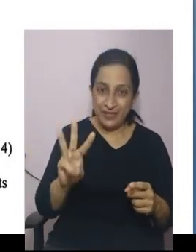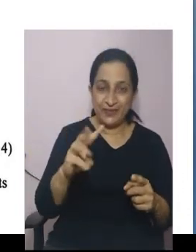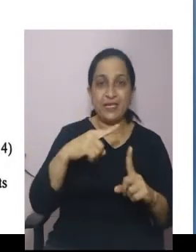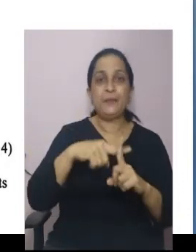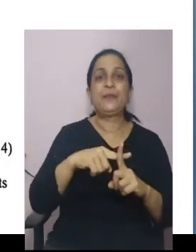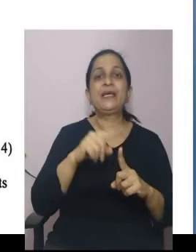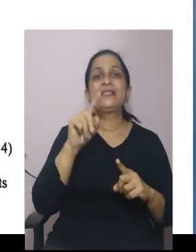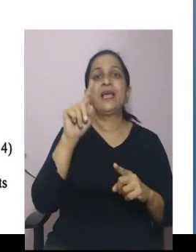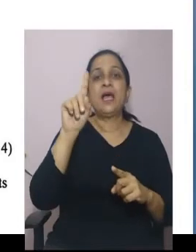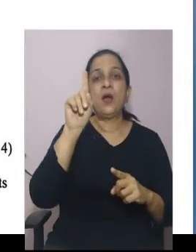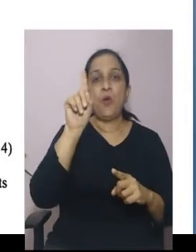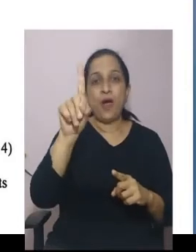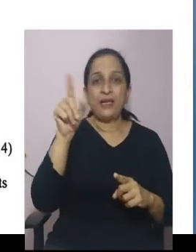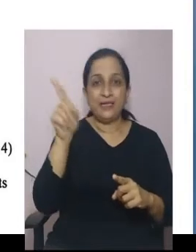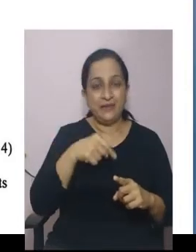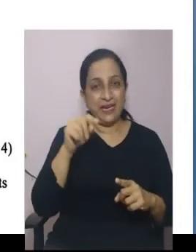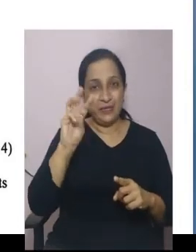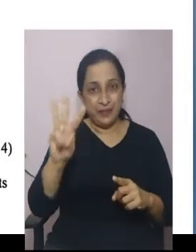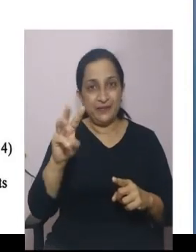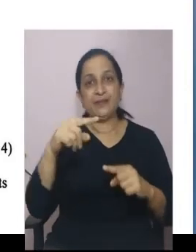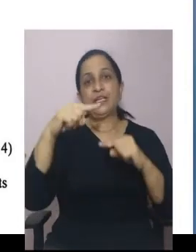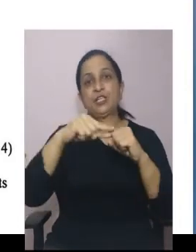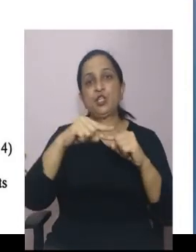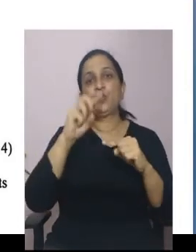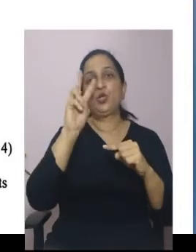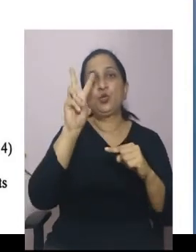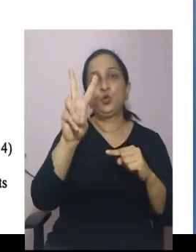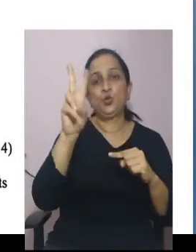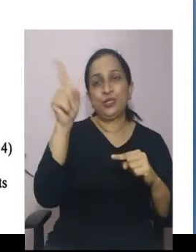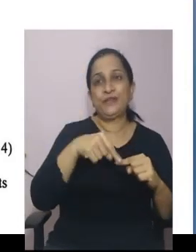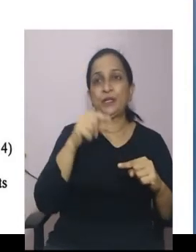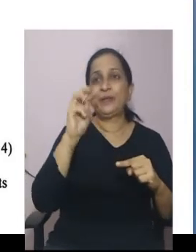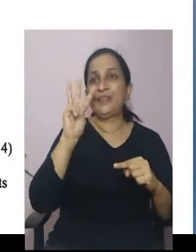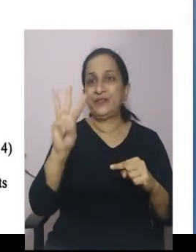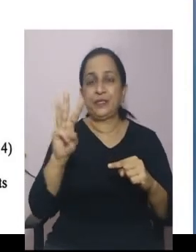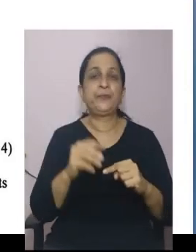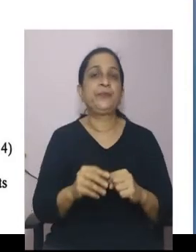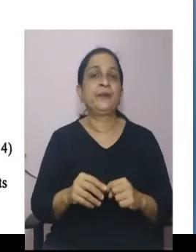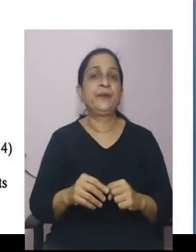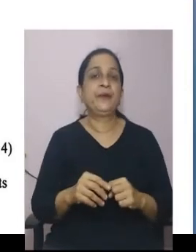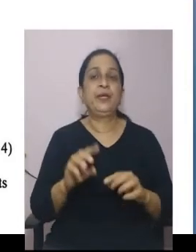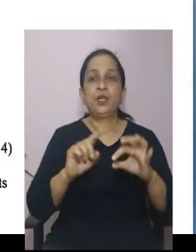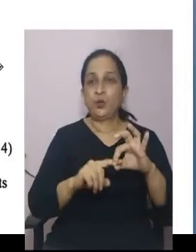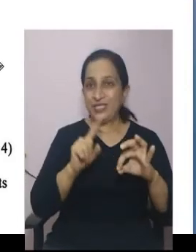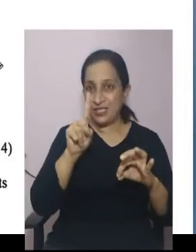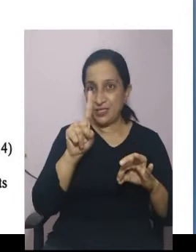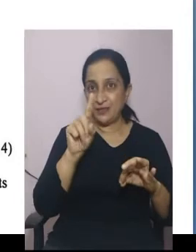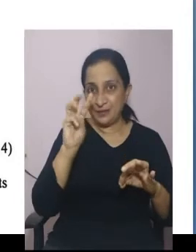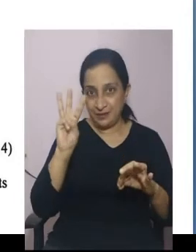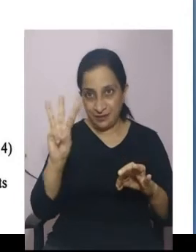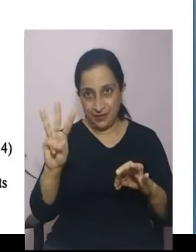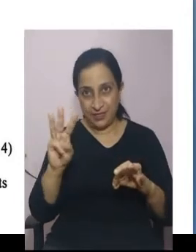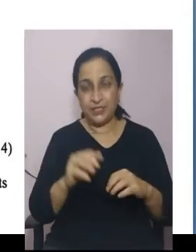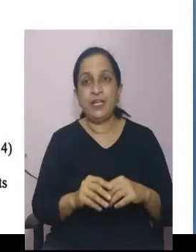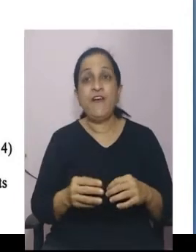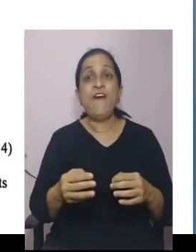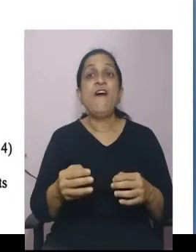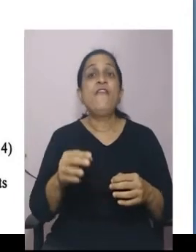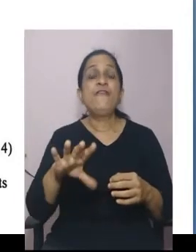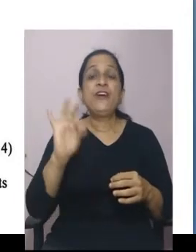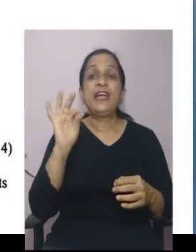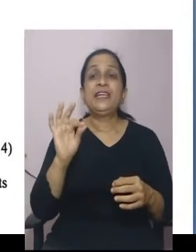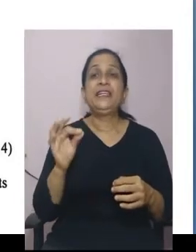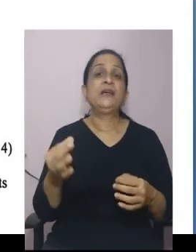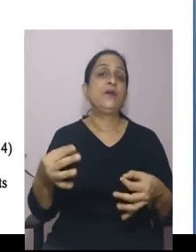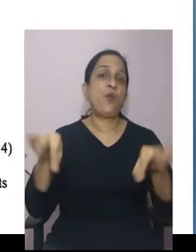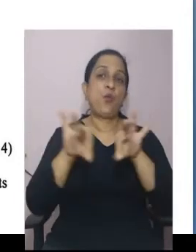to 2 by 3. This is the answer. Then 13, find the value of tan 2A if A is equal to 15. So